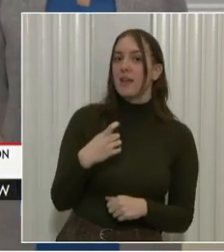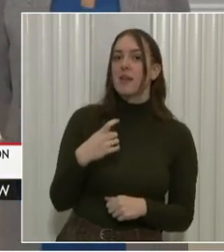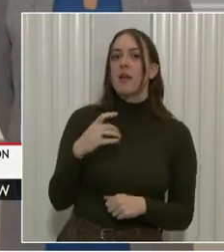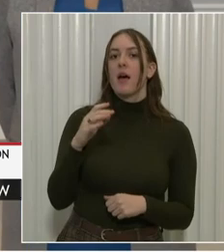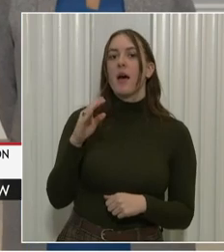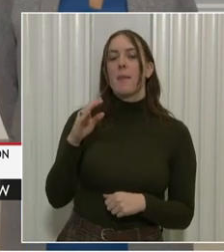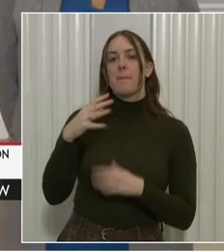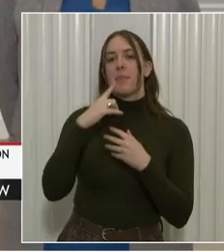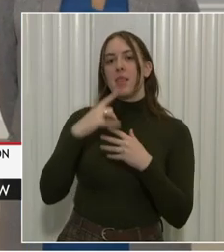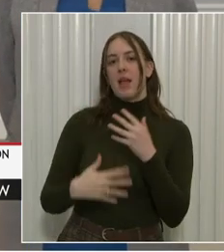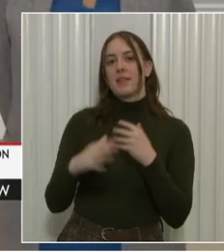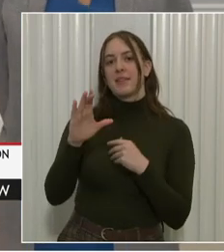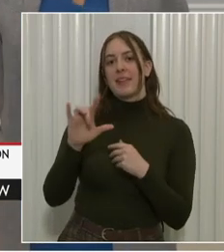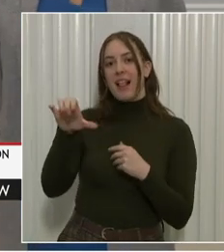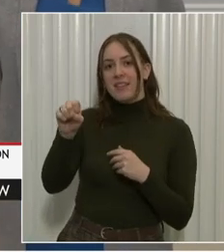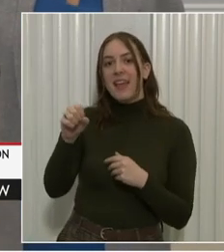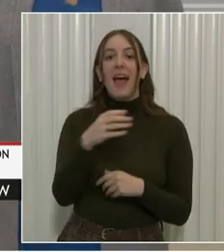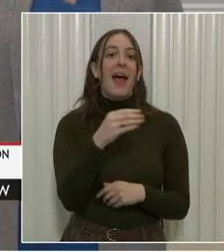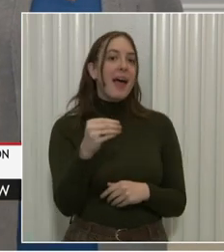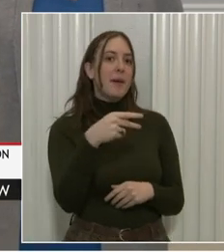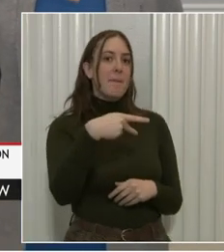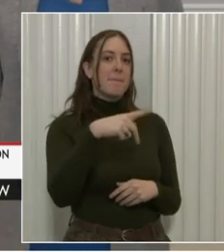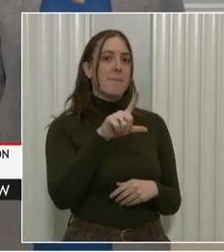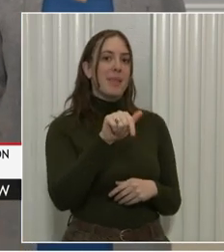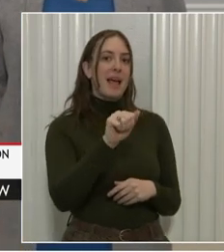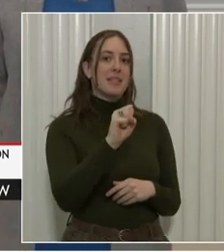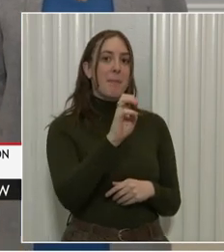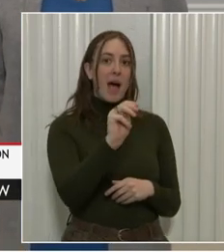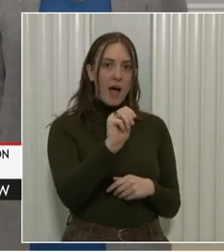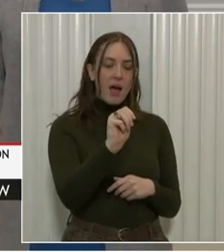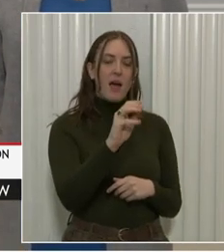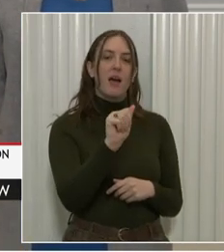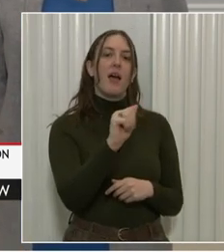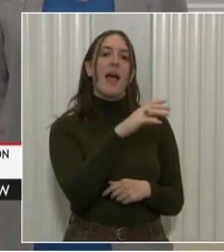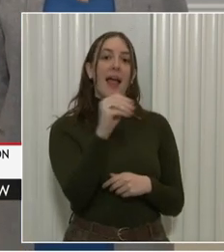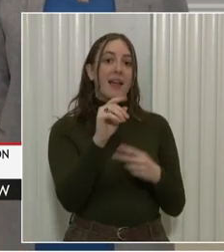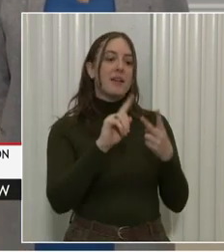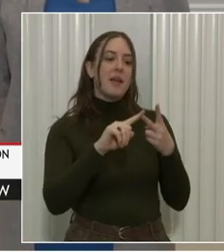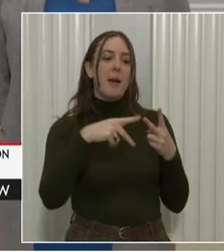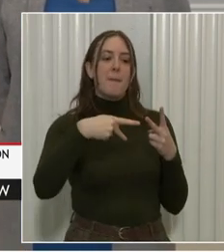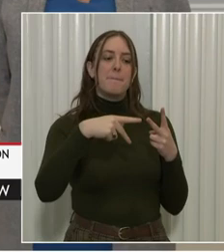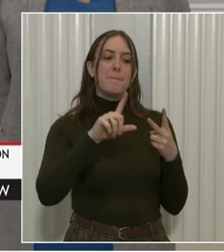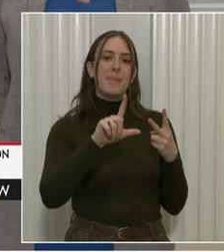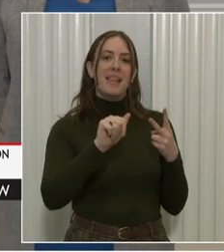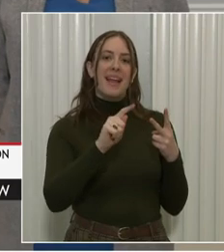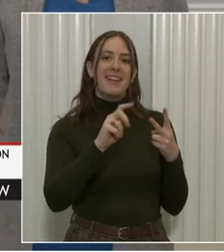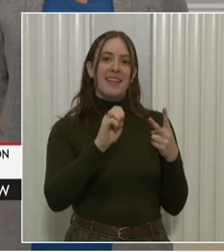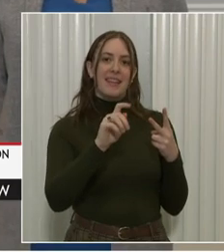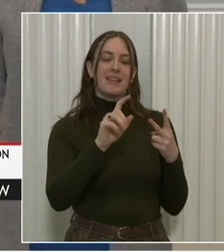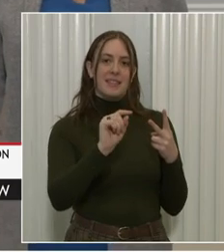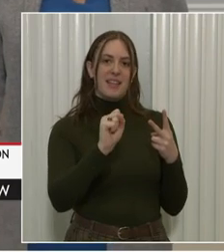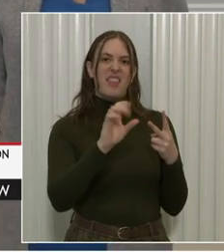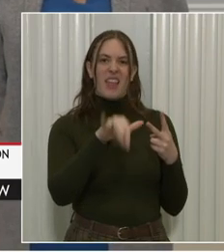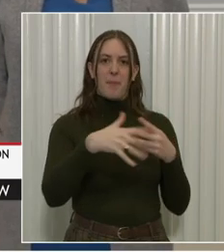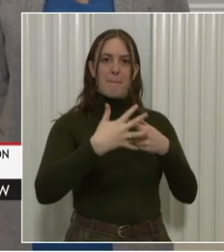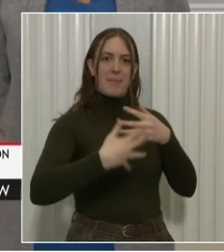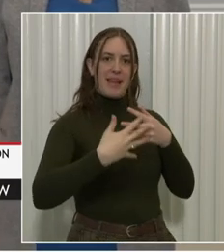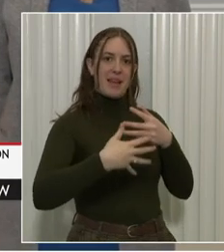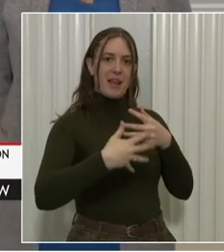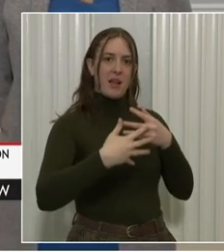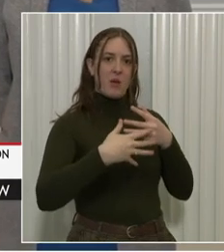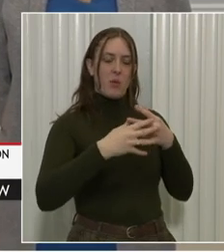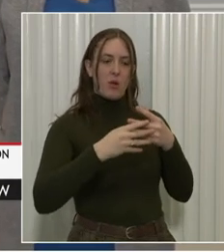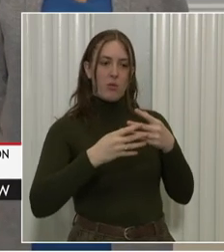plasma that contains clotting factors and their platelets, which help their blood to clot. So during a bleeding emergency,